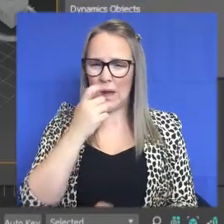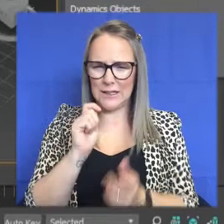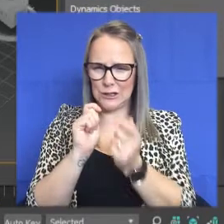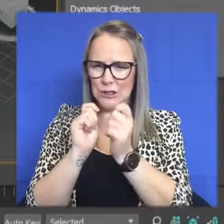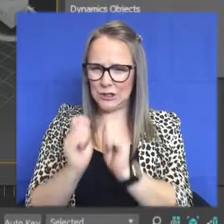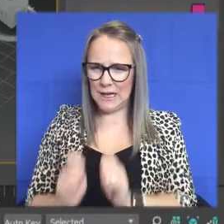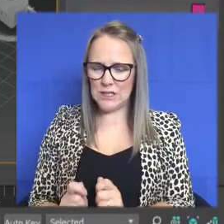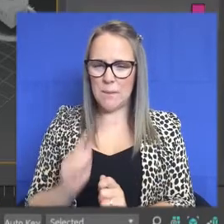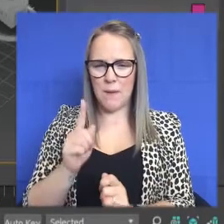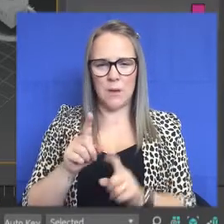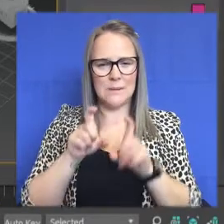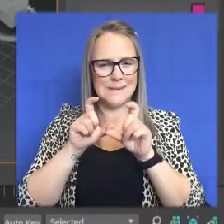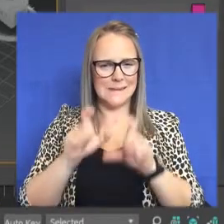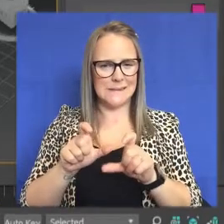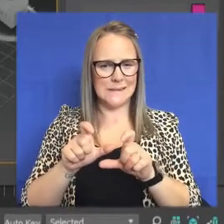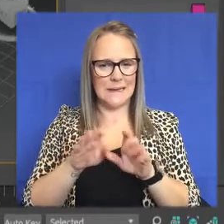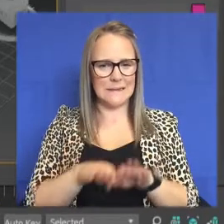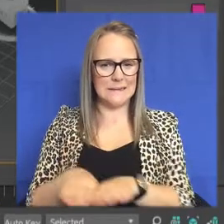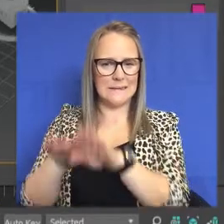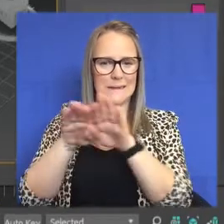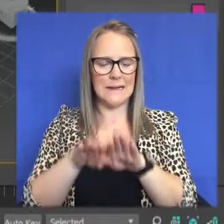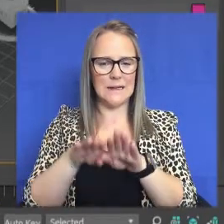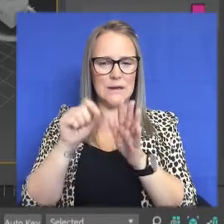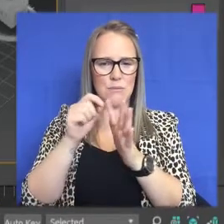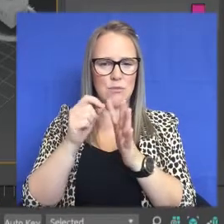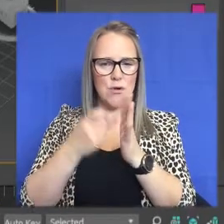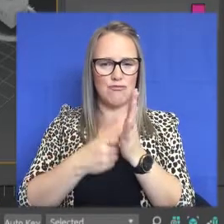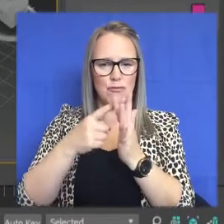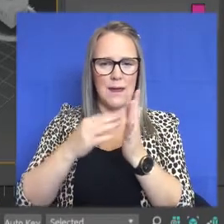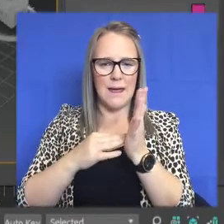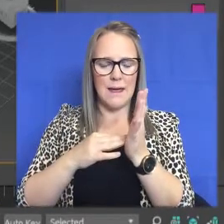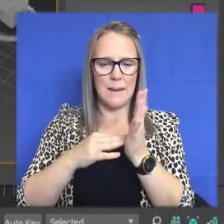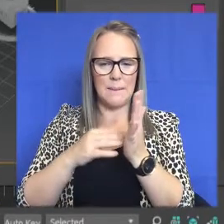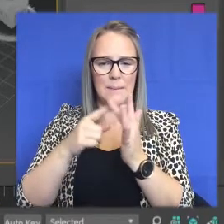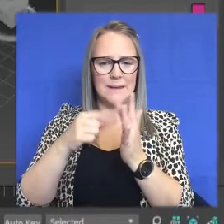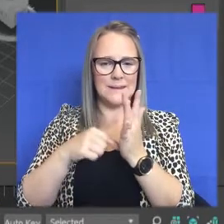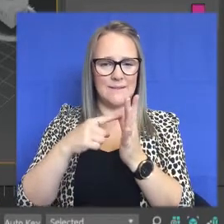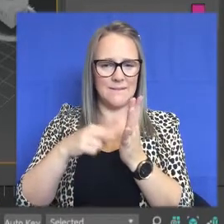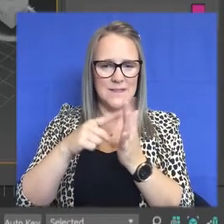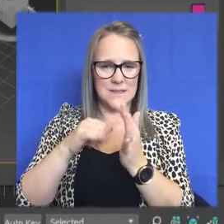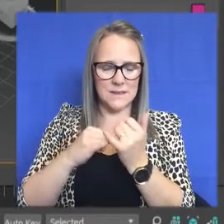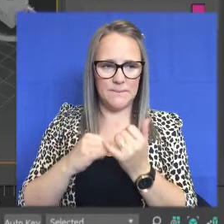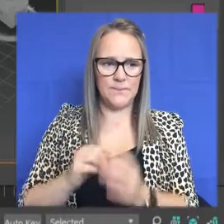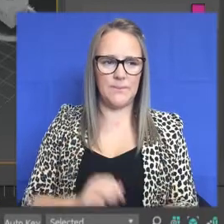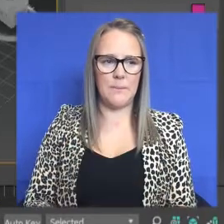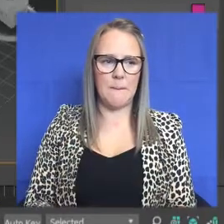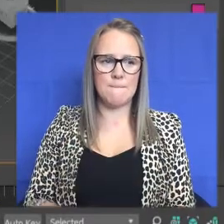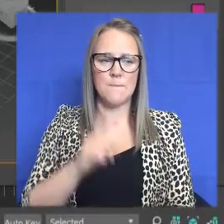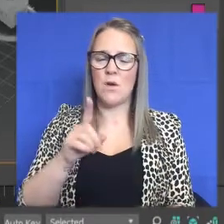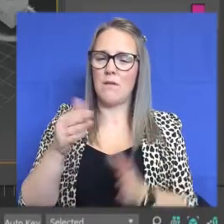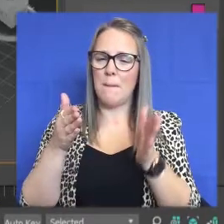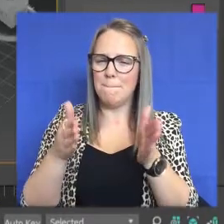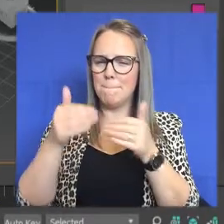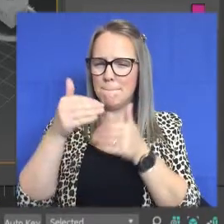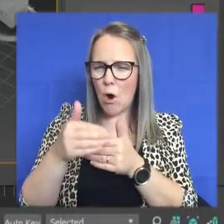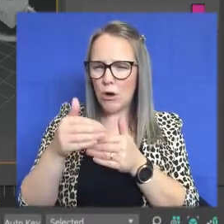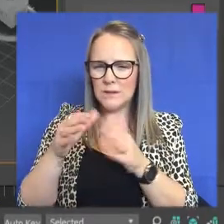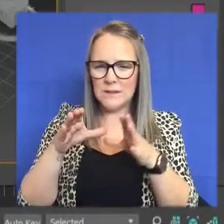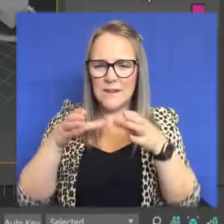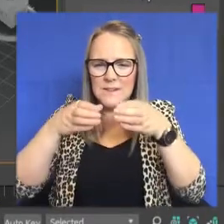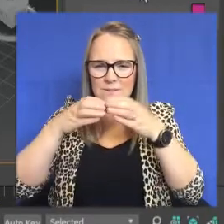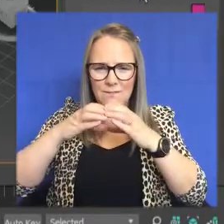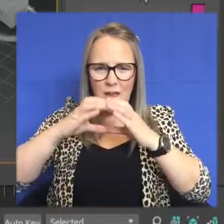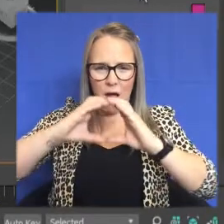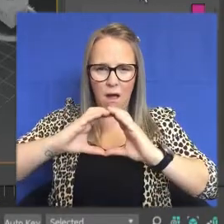different functions, but we'll just stick with the standard primitives for now. Object type, we have box, sphere, and all these